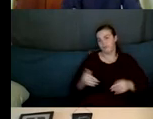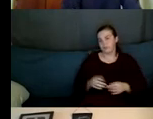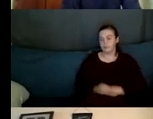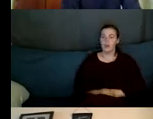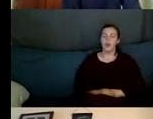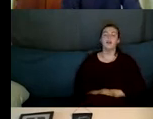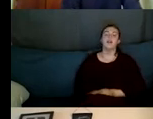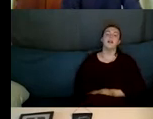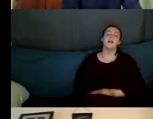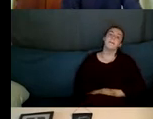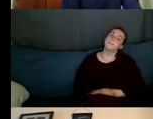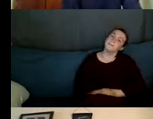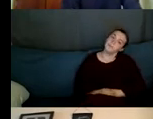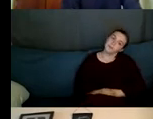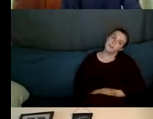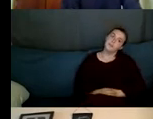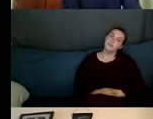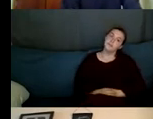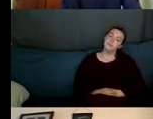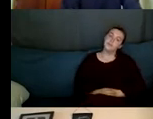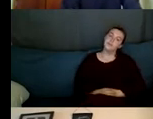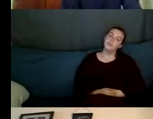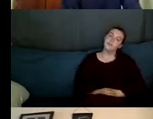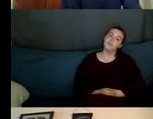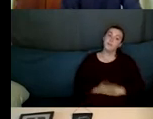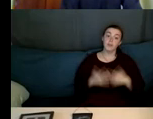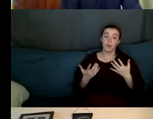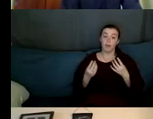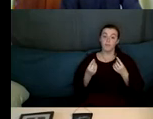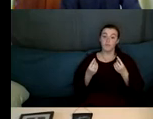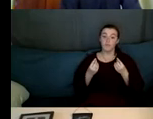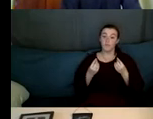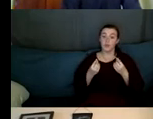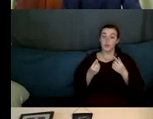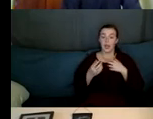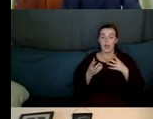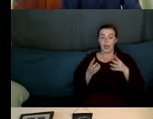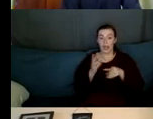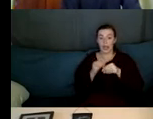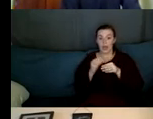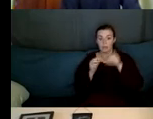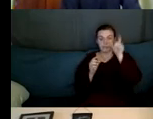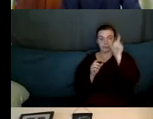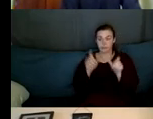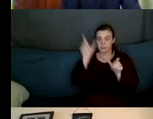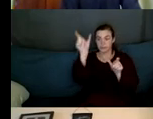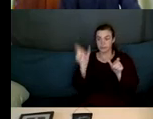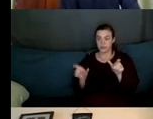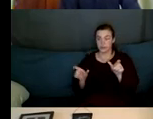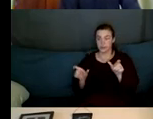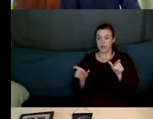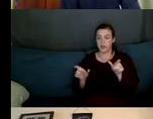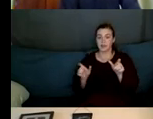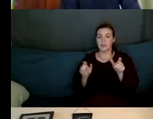program works for you. So what I have done is I have added some columns that are going to be our kind of